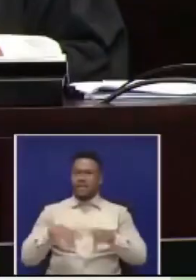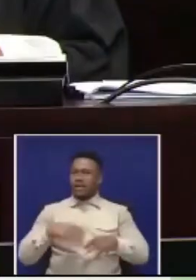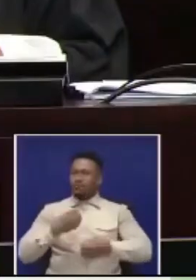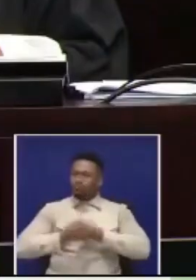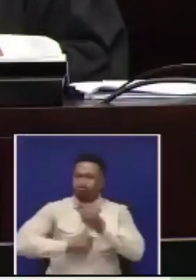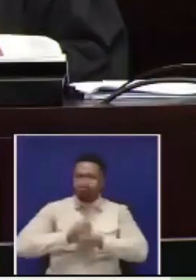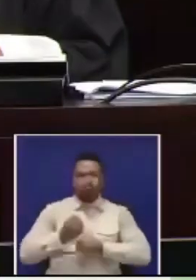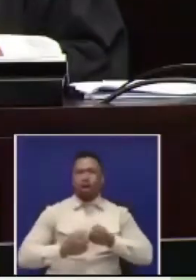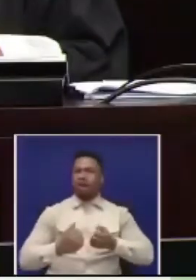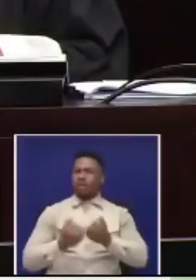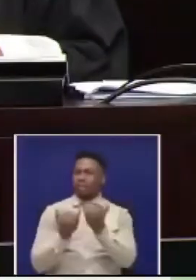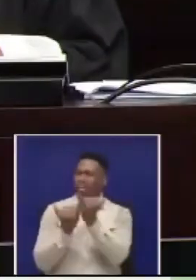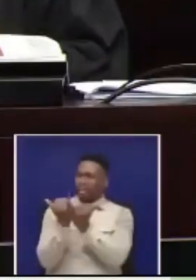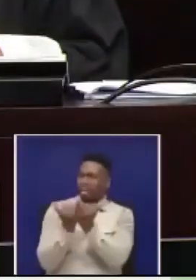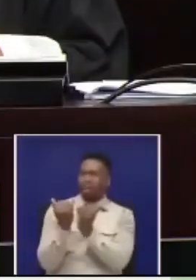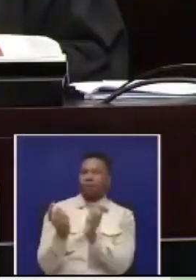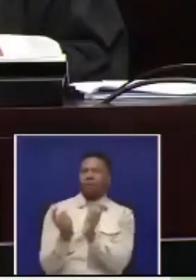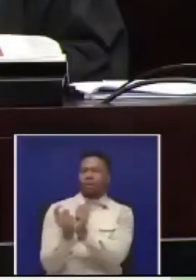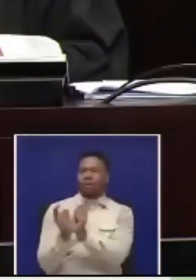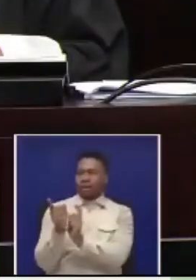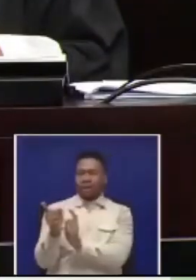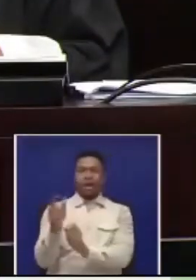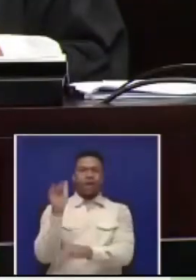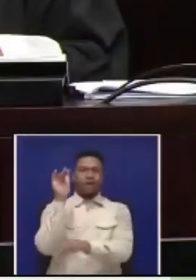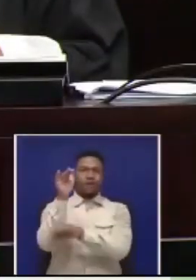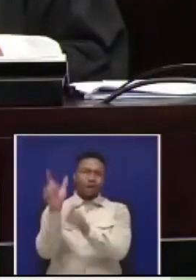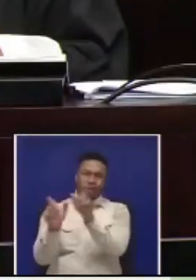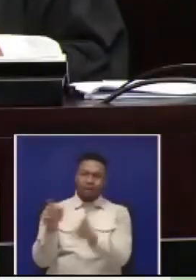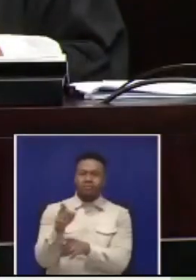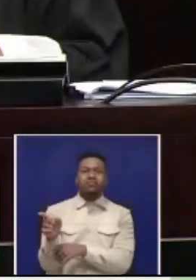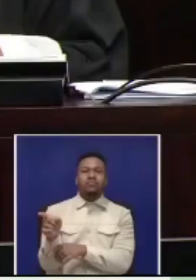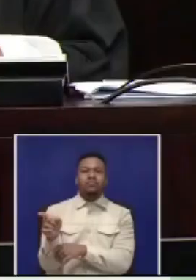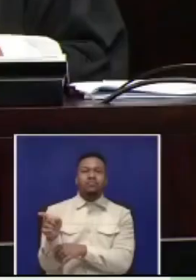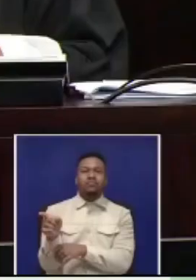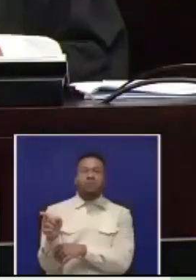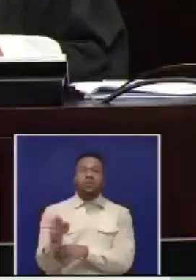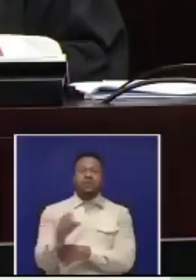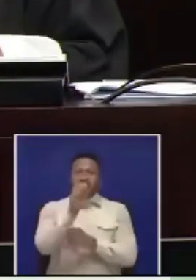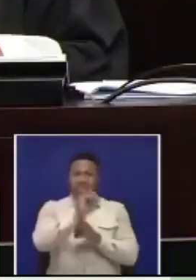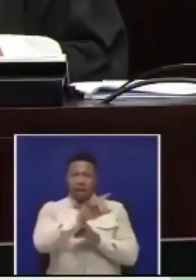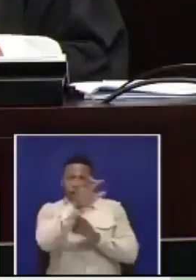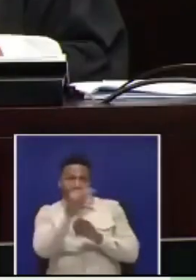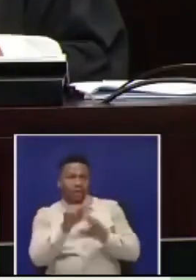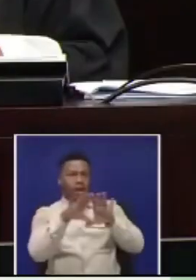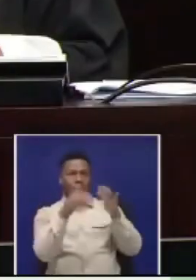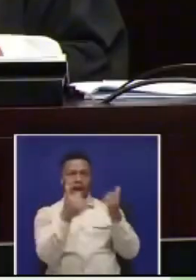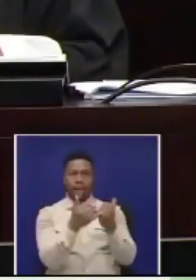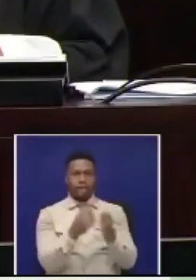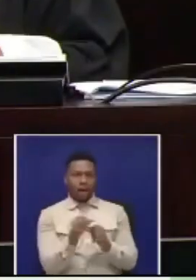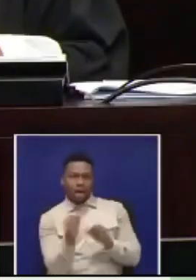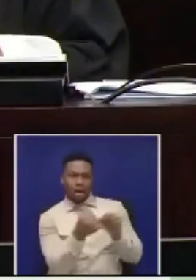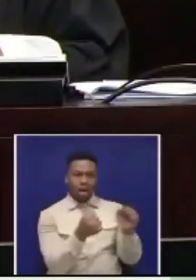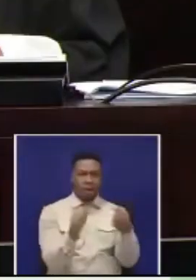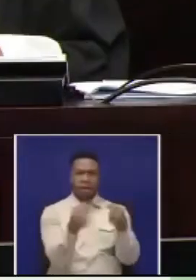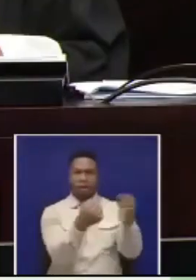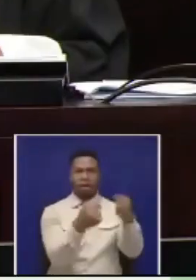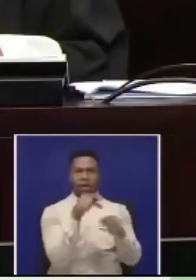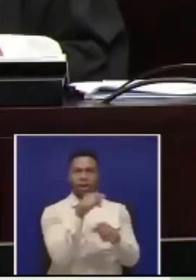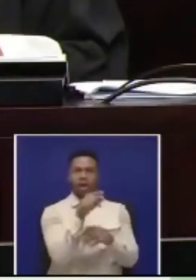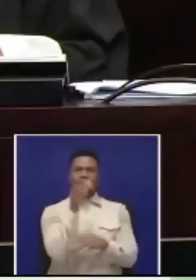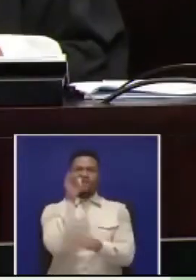your frustration that some South African employers are employing foreign nationals over locals, turning workers